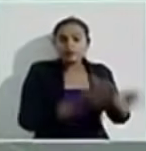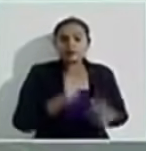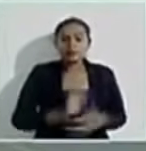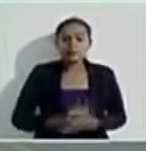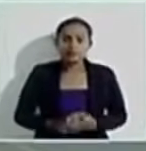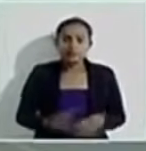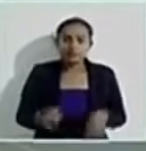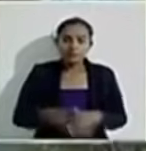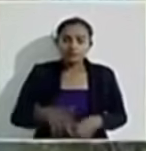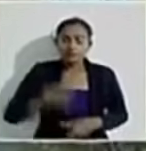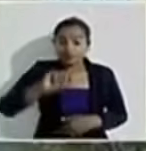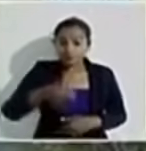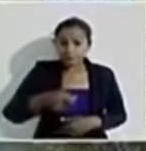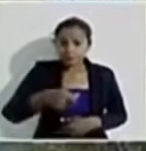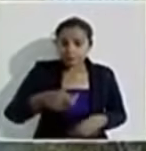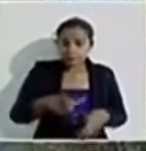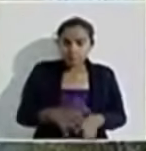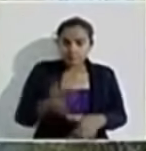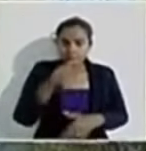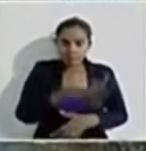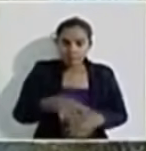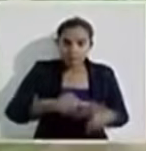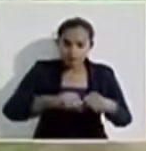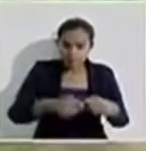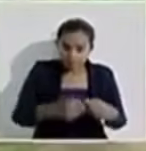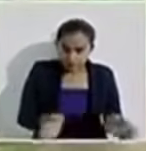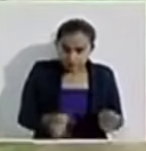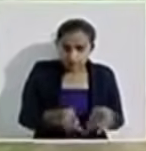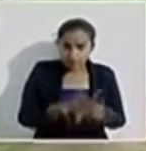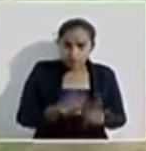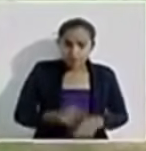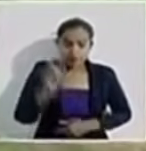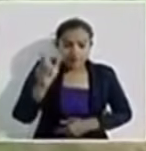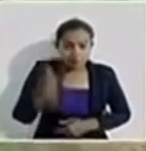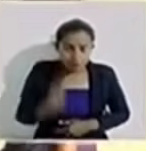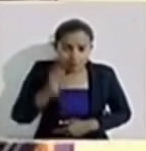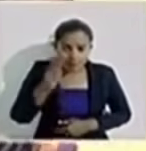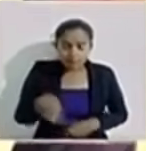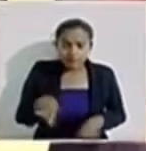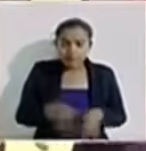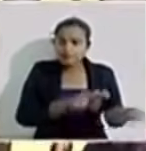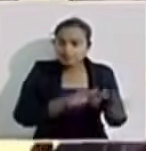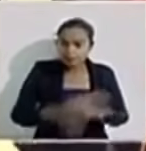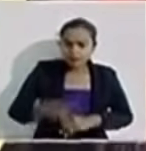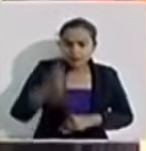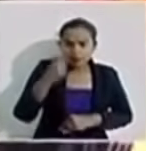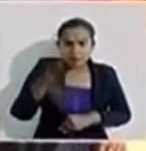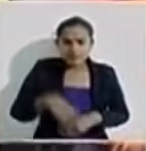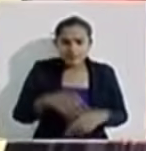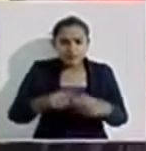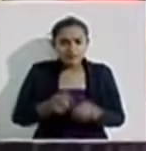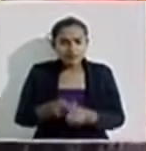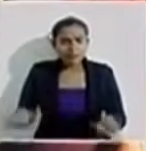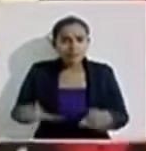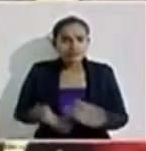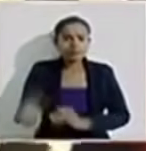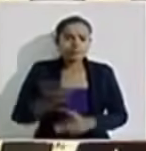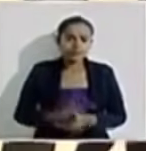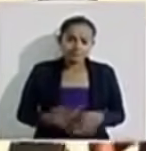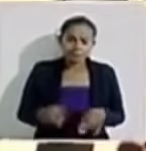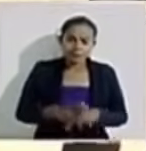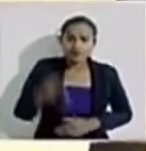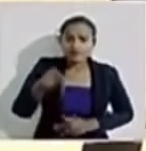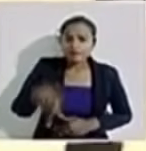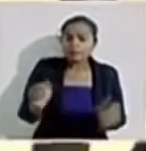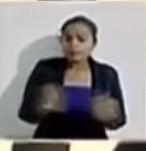not in the possession of the true custodian, also known as the Jalapalaka. Such an act is only a precursor to